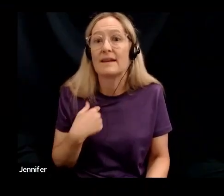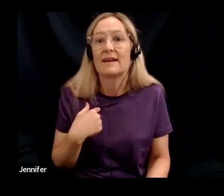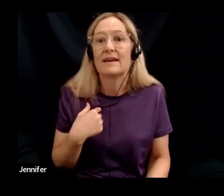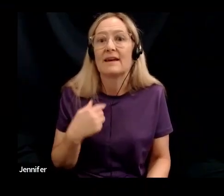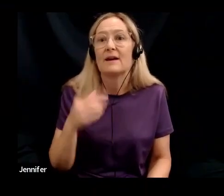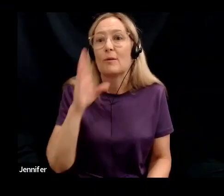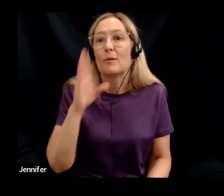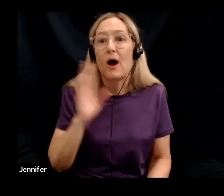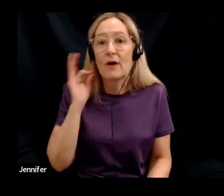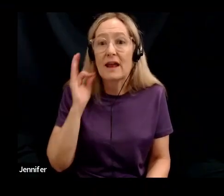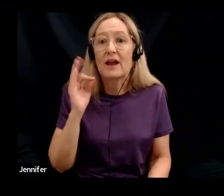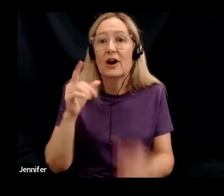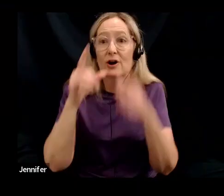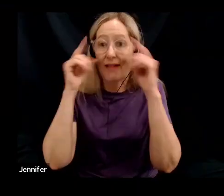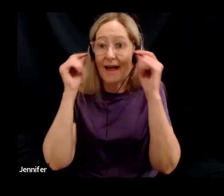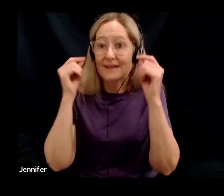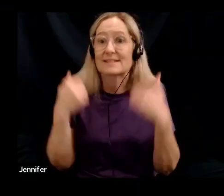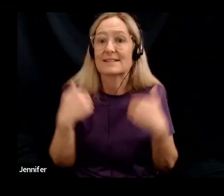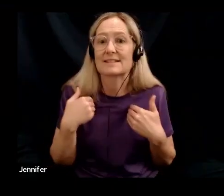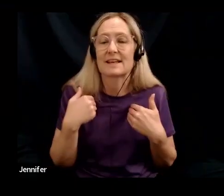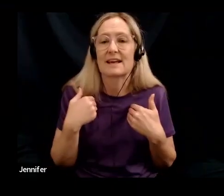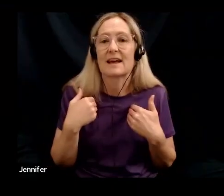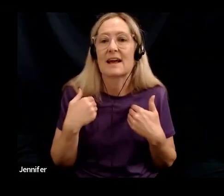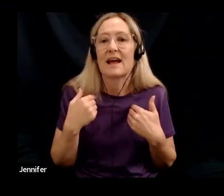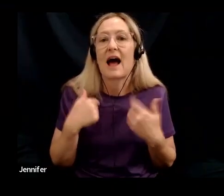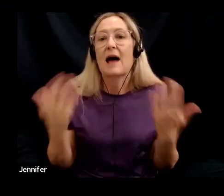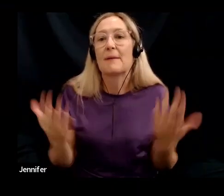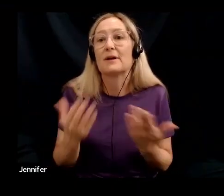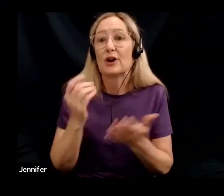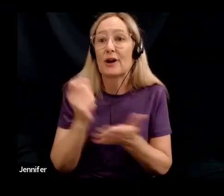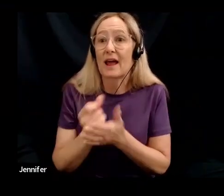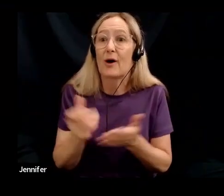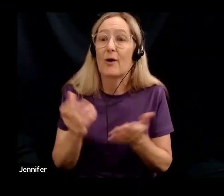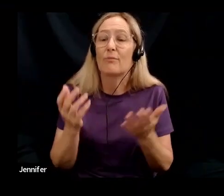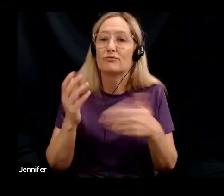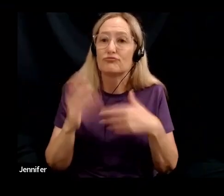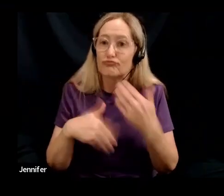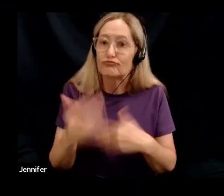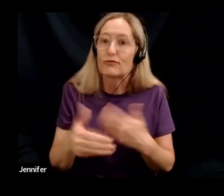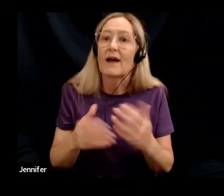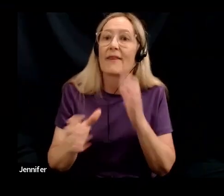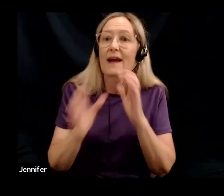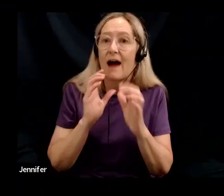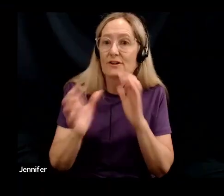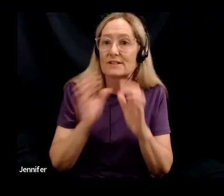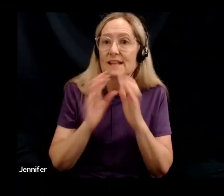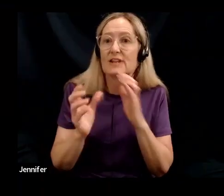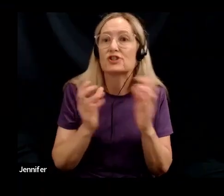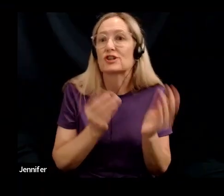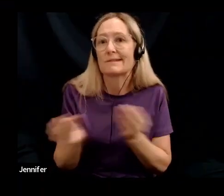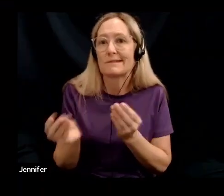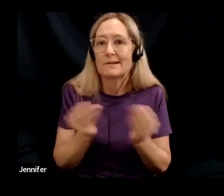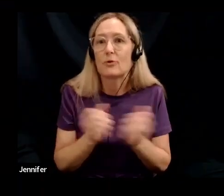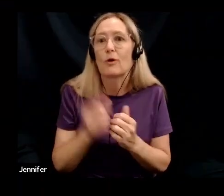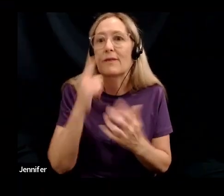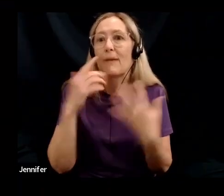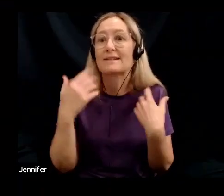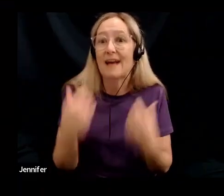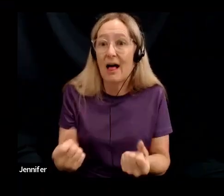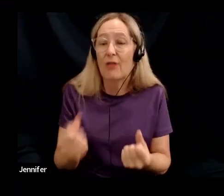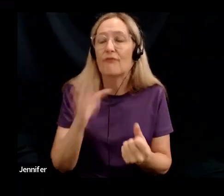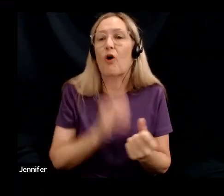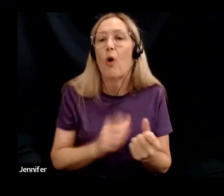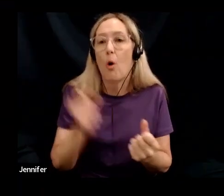brunette hair, wearing glasses, and I am here to help facilitate this conversation around mental health for